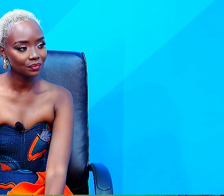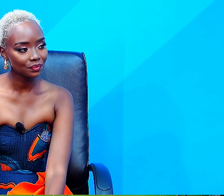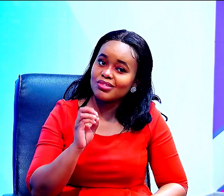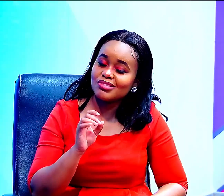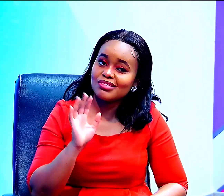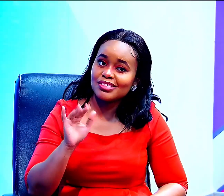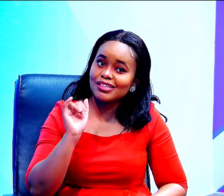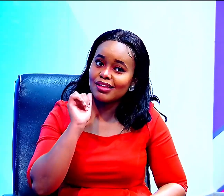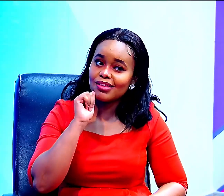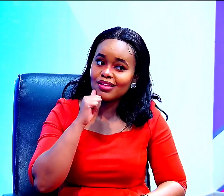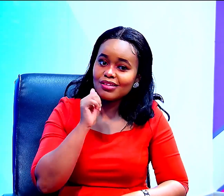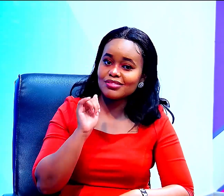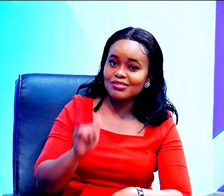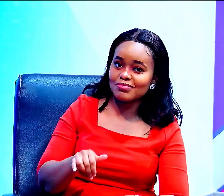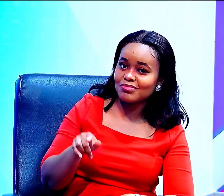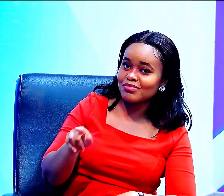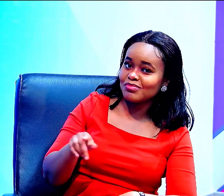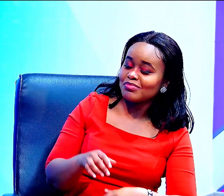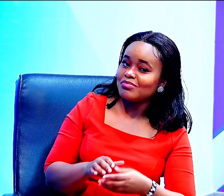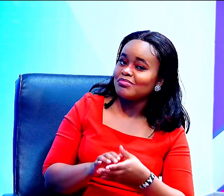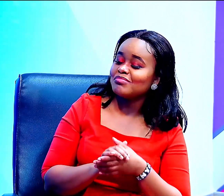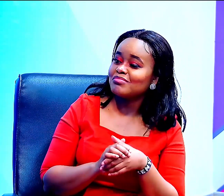Wow, that is good.